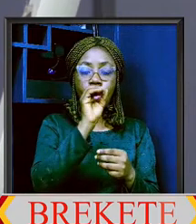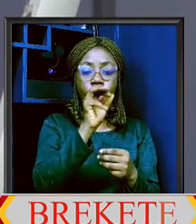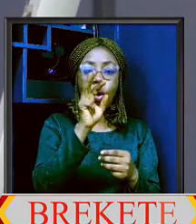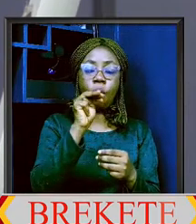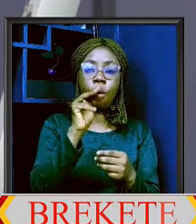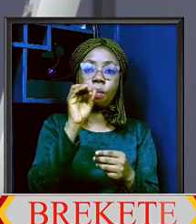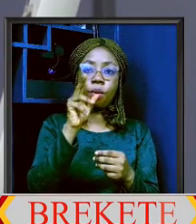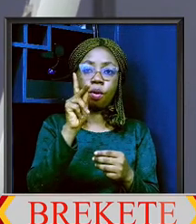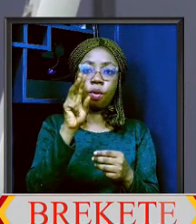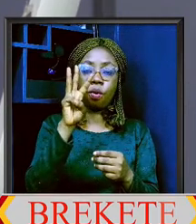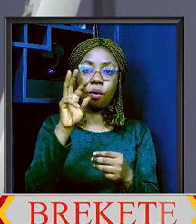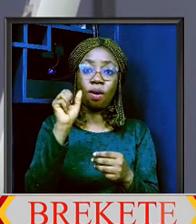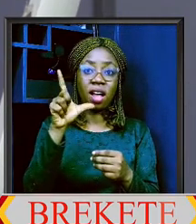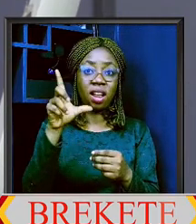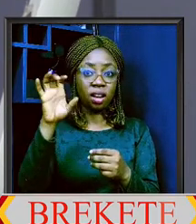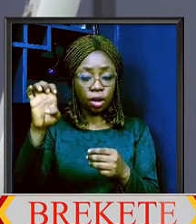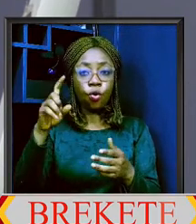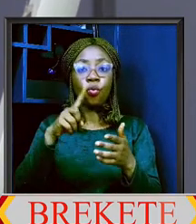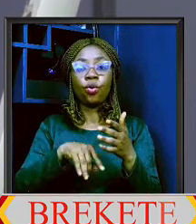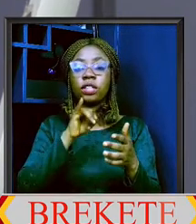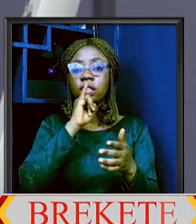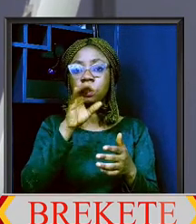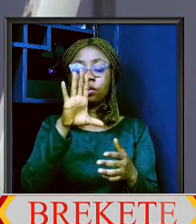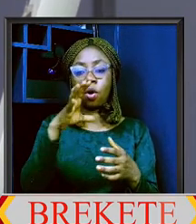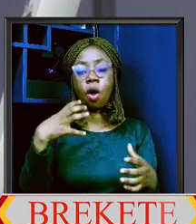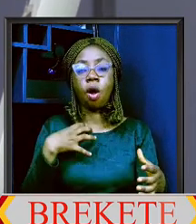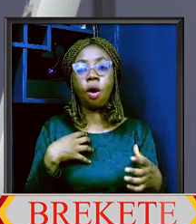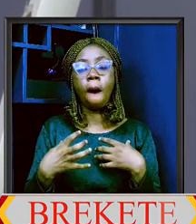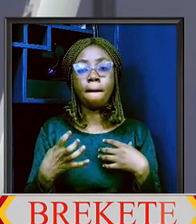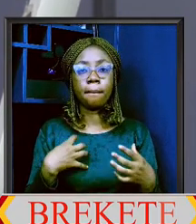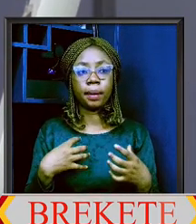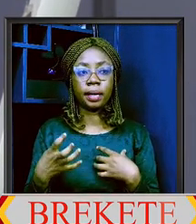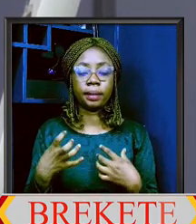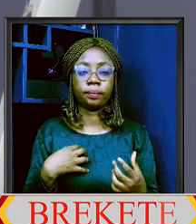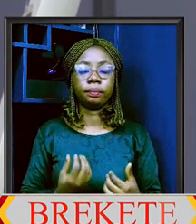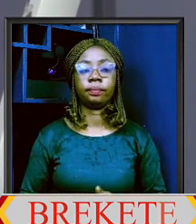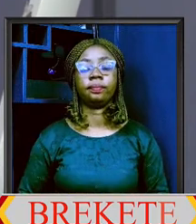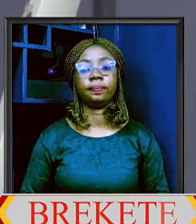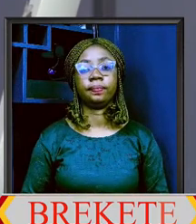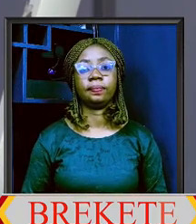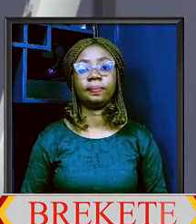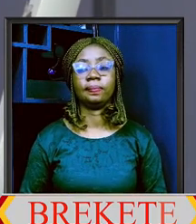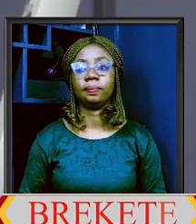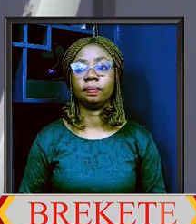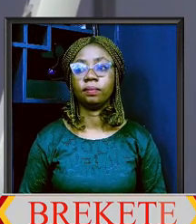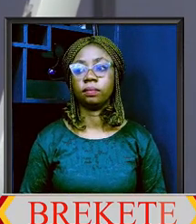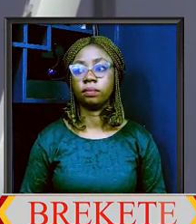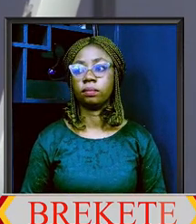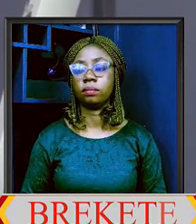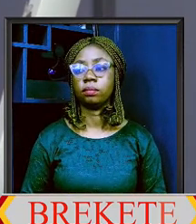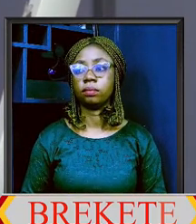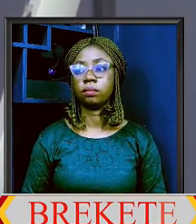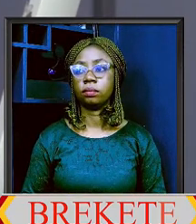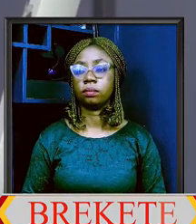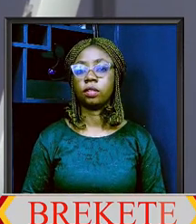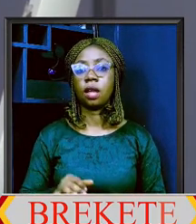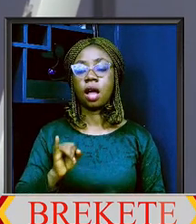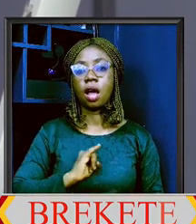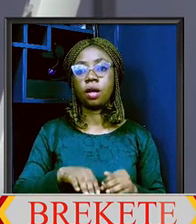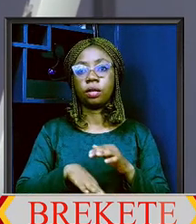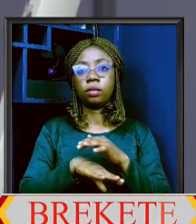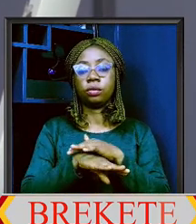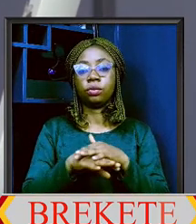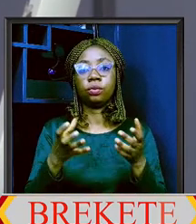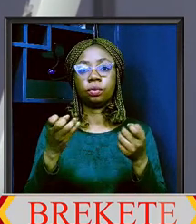who okay what be the complaint where you get okay I don't want to explain my complaint here